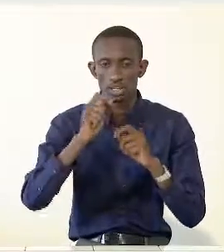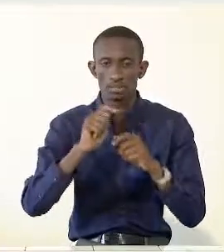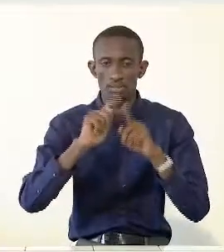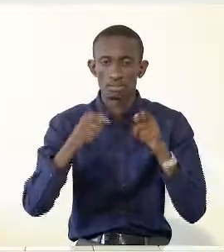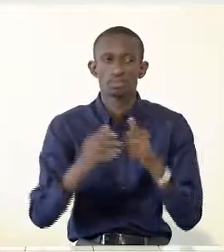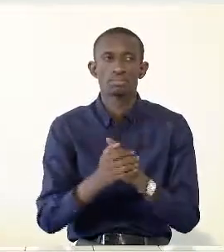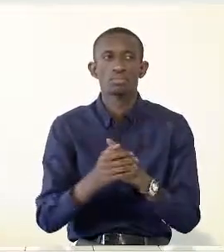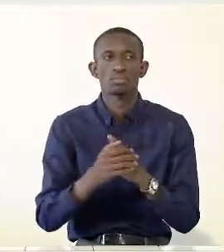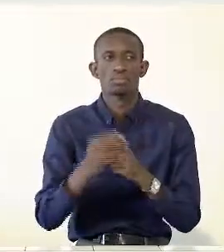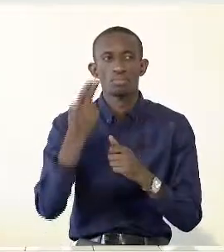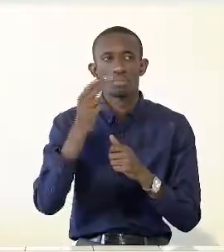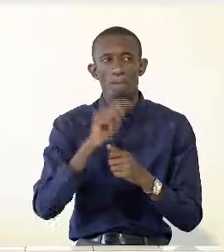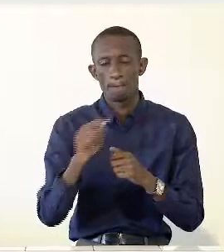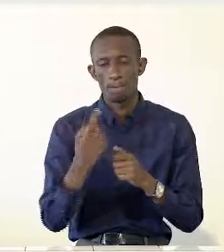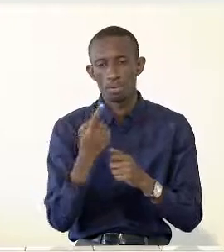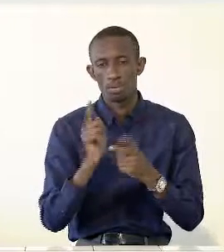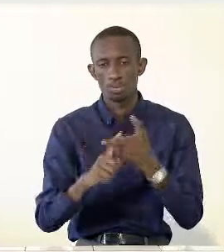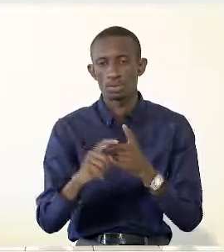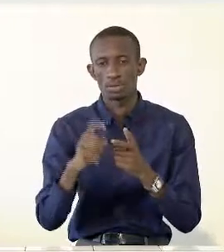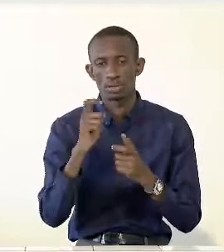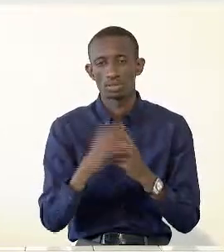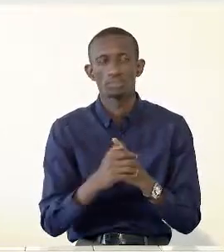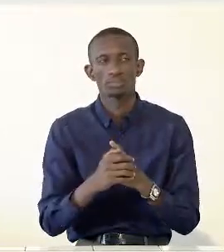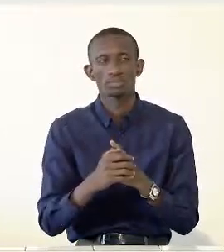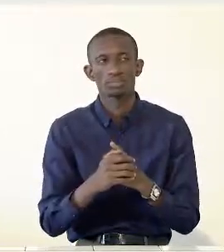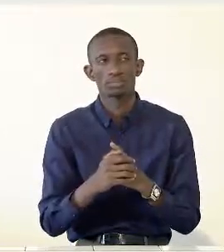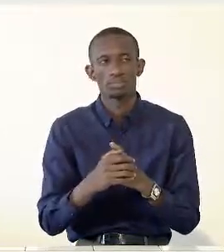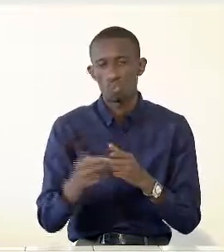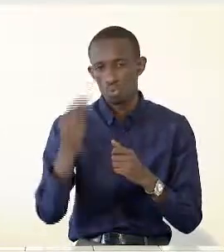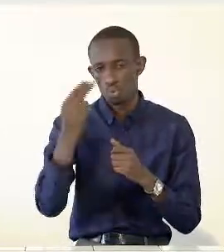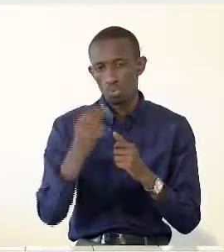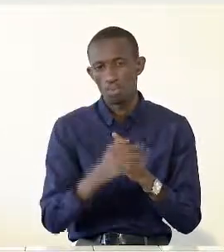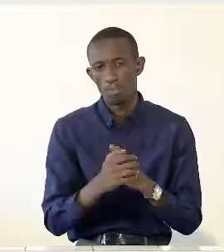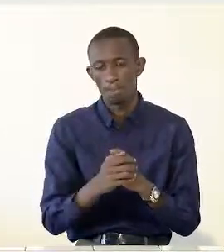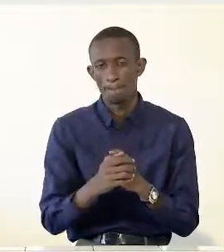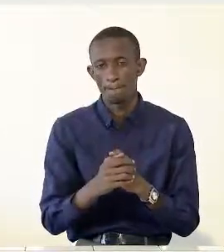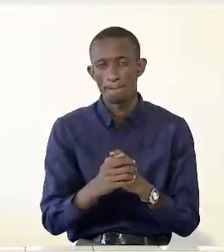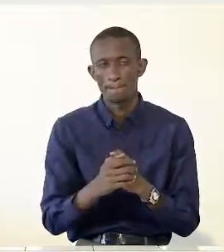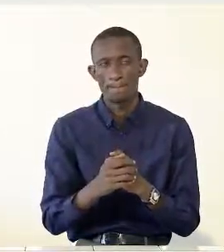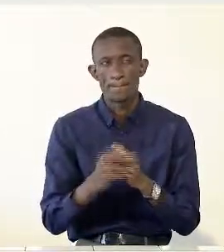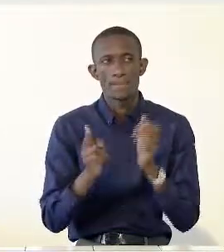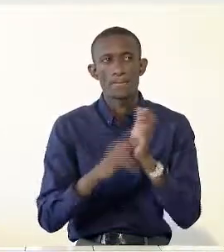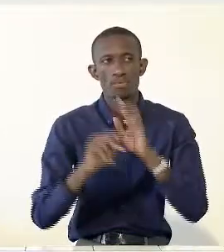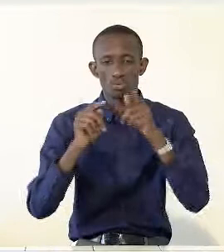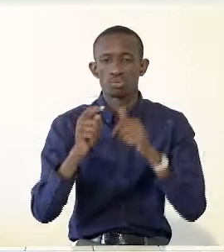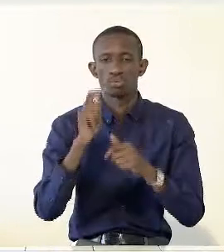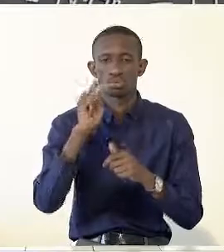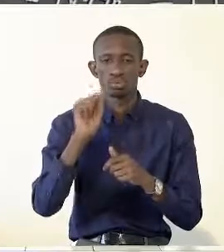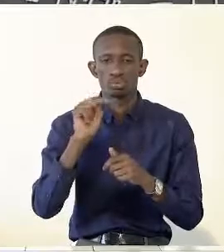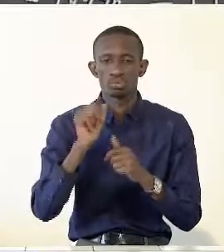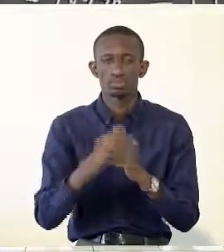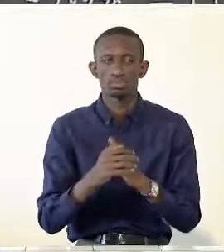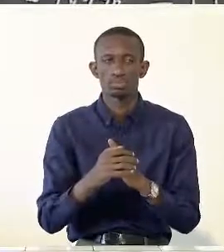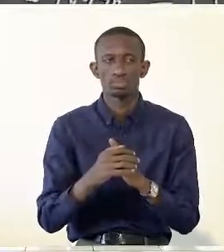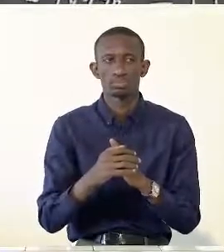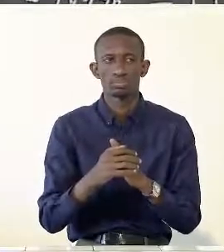plus x squared dx. This can be written like integral of tan